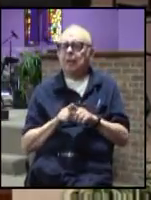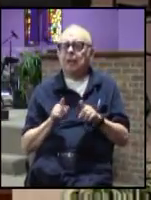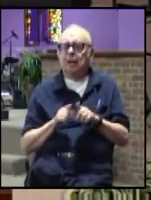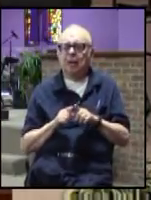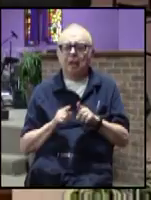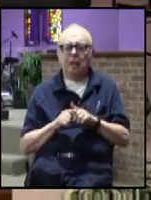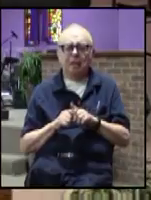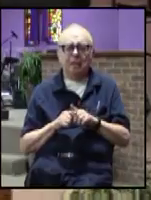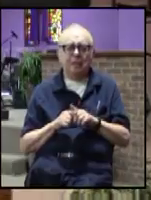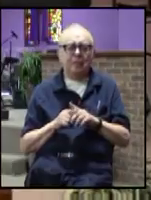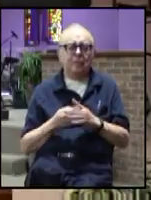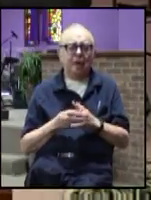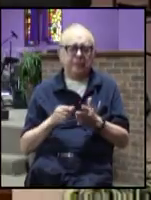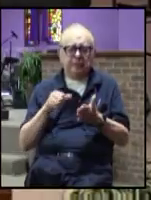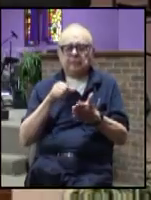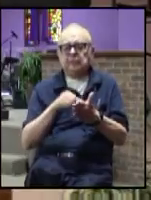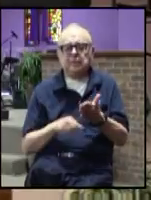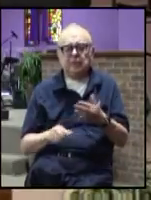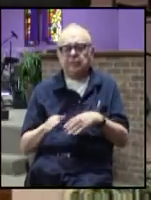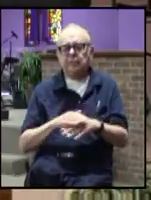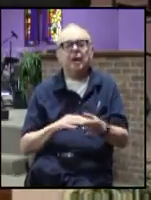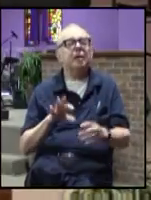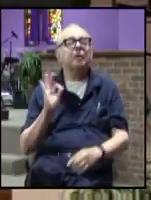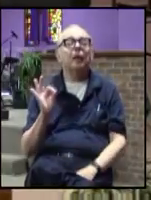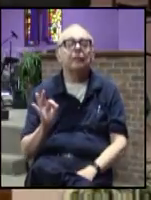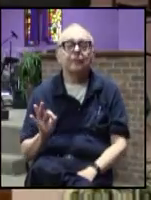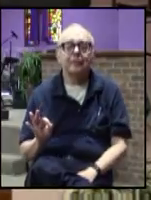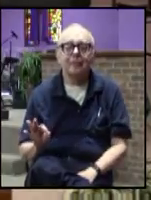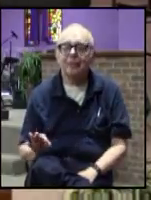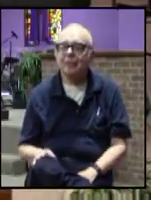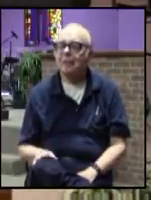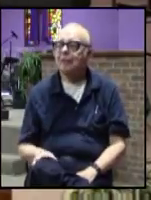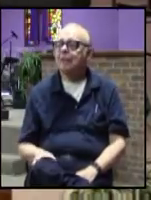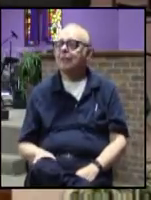it's like you just want to cut your hand off.